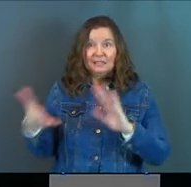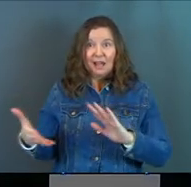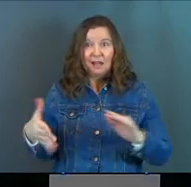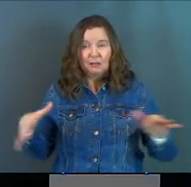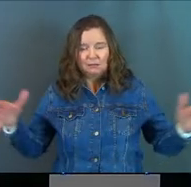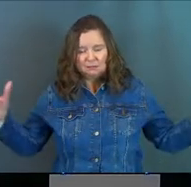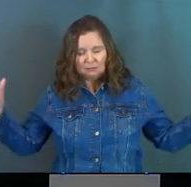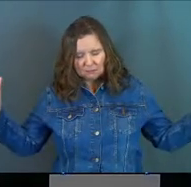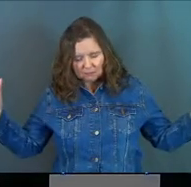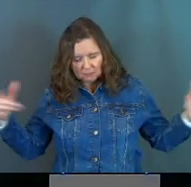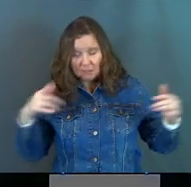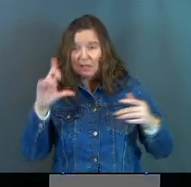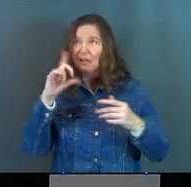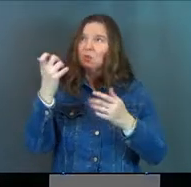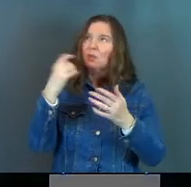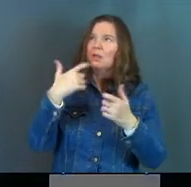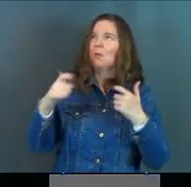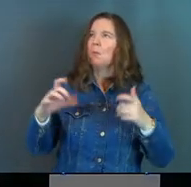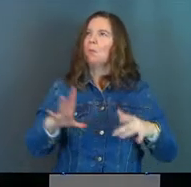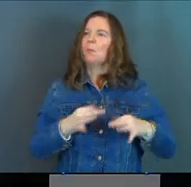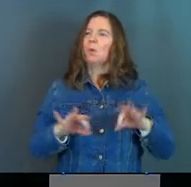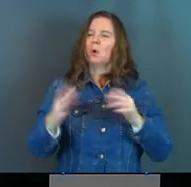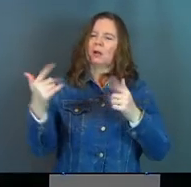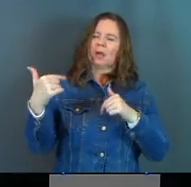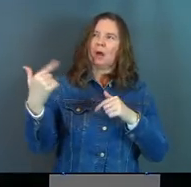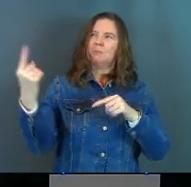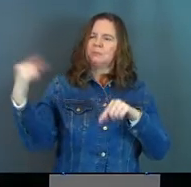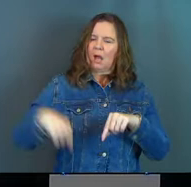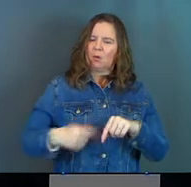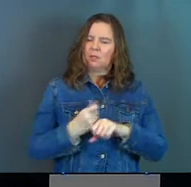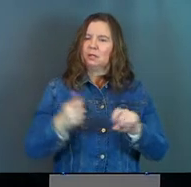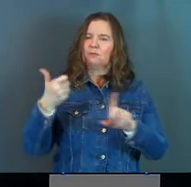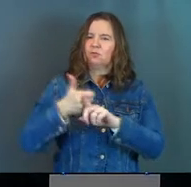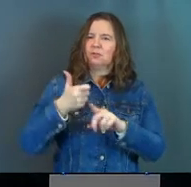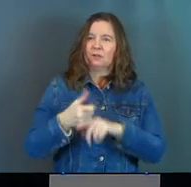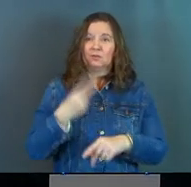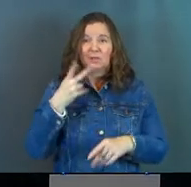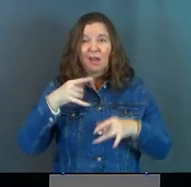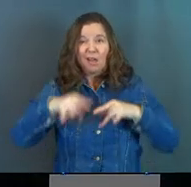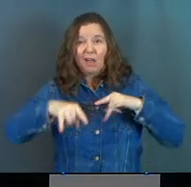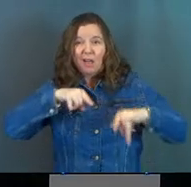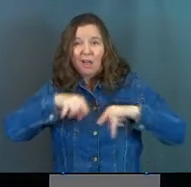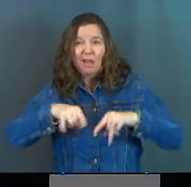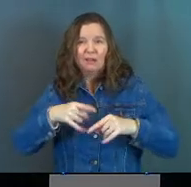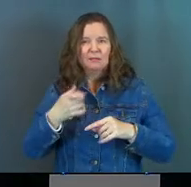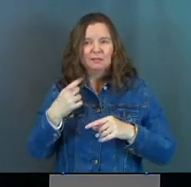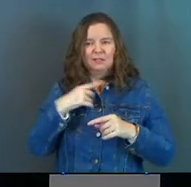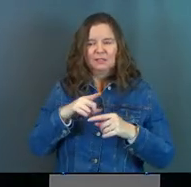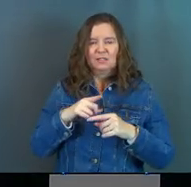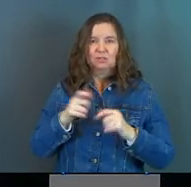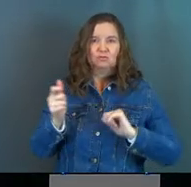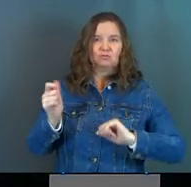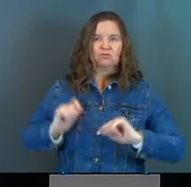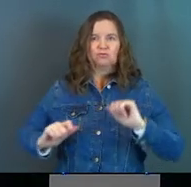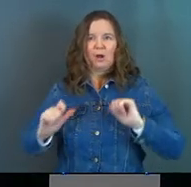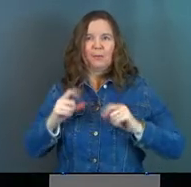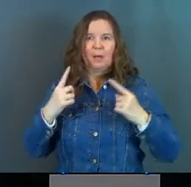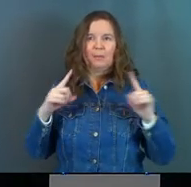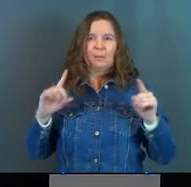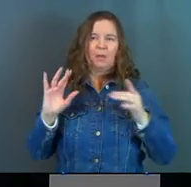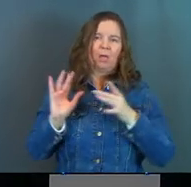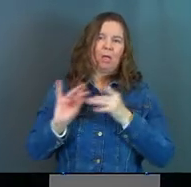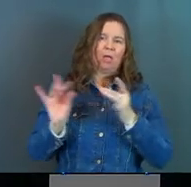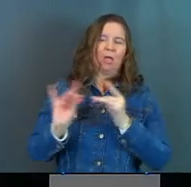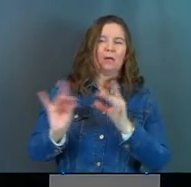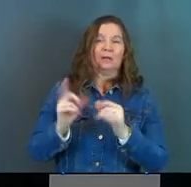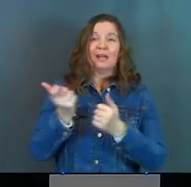such a big shot, Jesus, come down from the cross. Do you see how they're mocking him? They're giving into this drama, this public